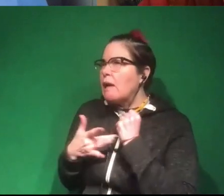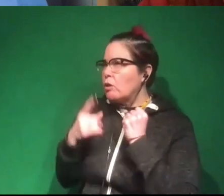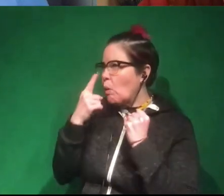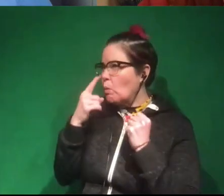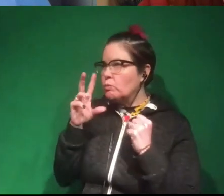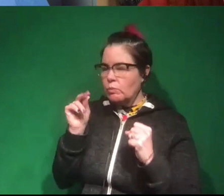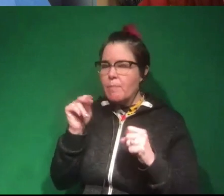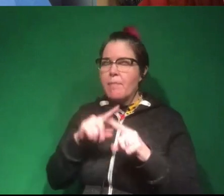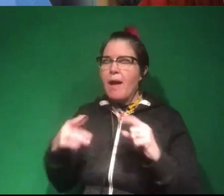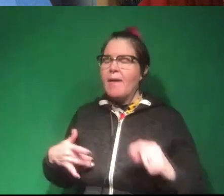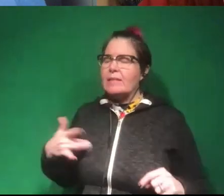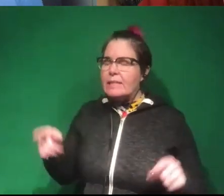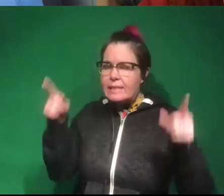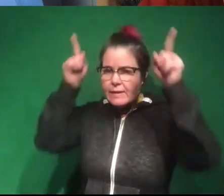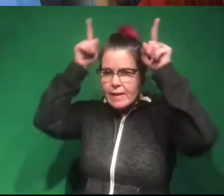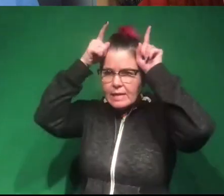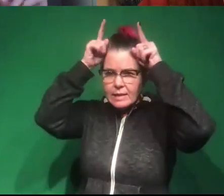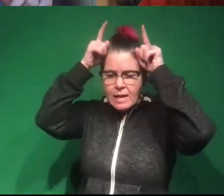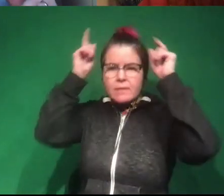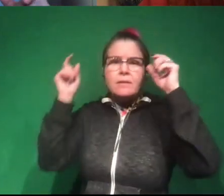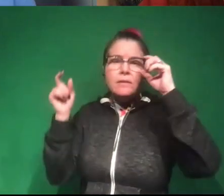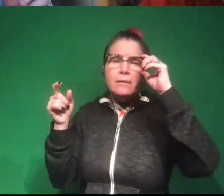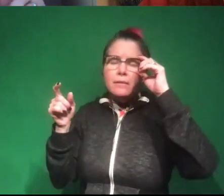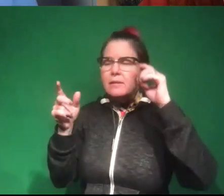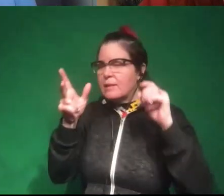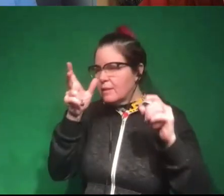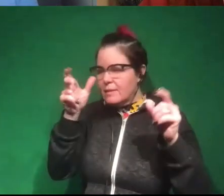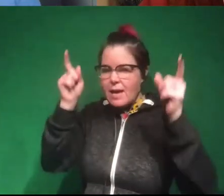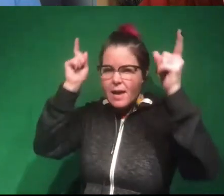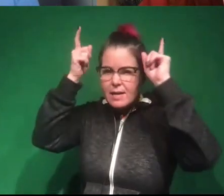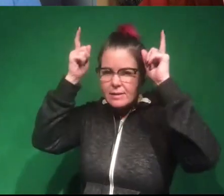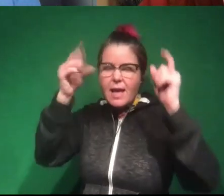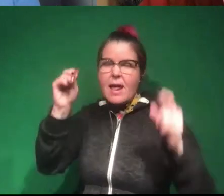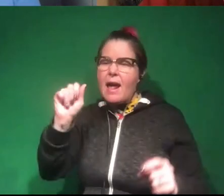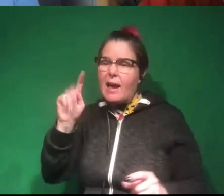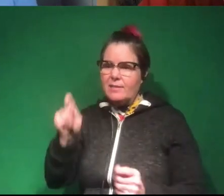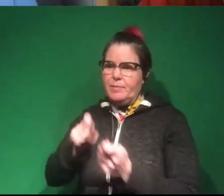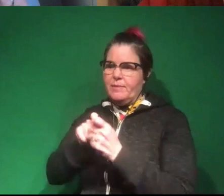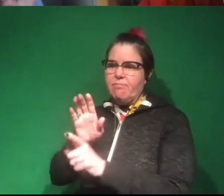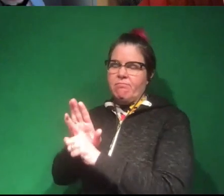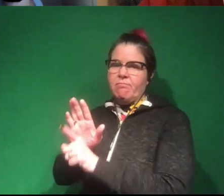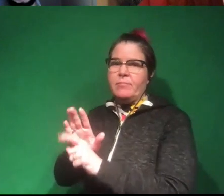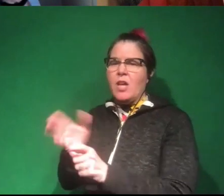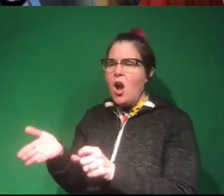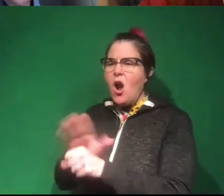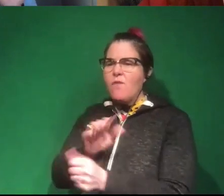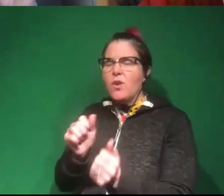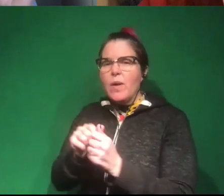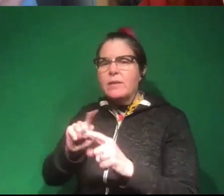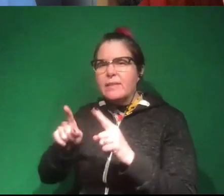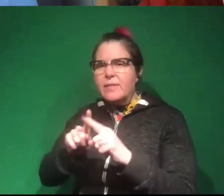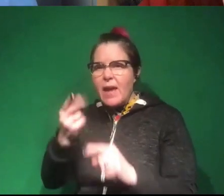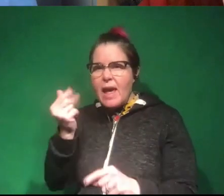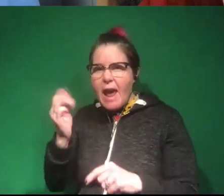really sensitive antennae. Insect antennae and the ant antennae in particular are covered with all these little